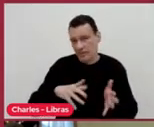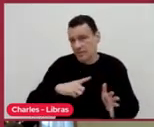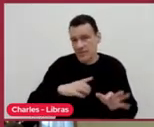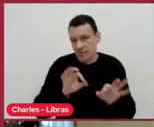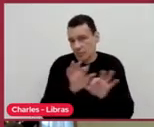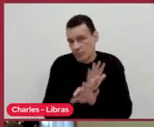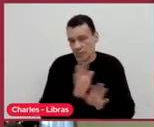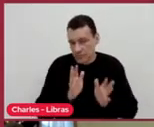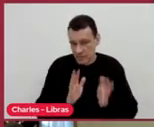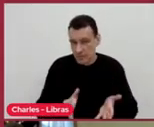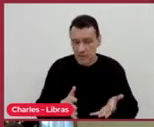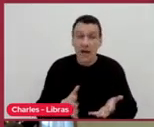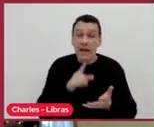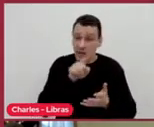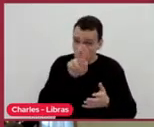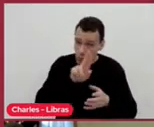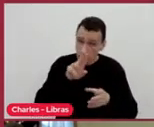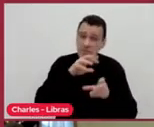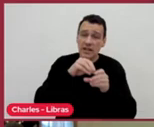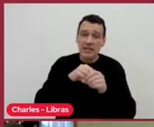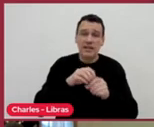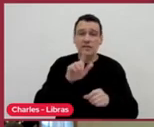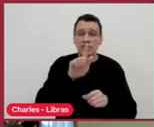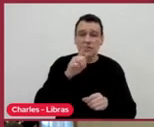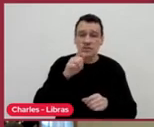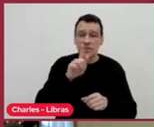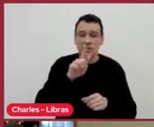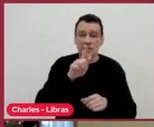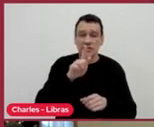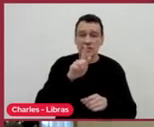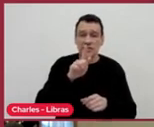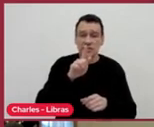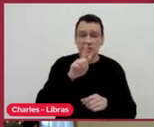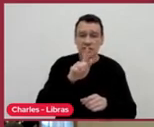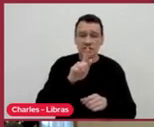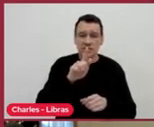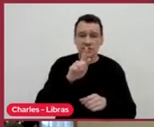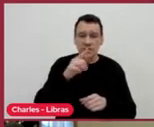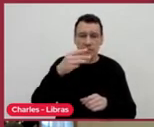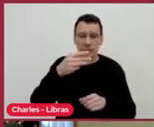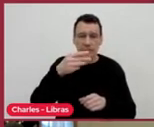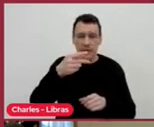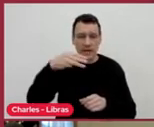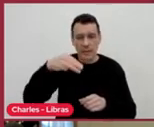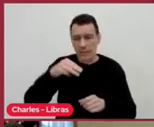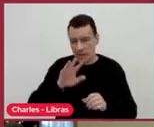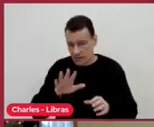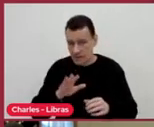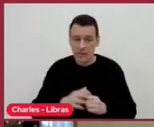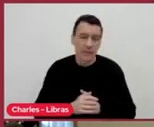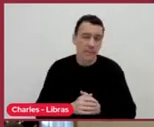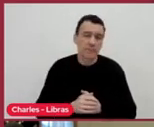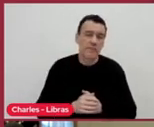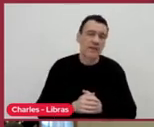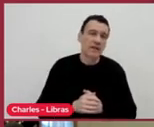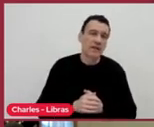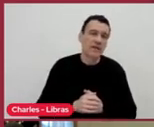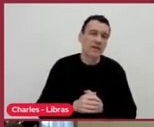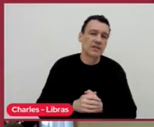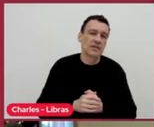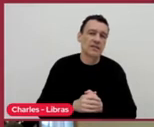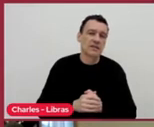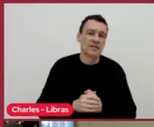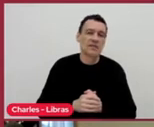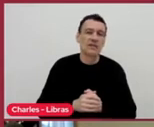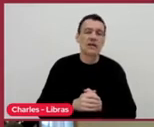it runs on the JVM. And if you want to use, for example, Regent, you can also use with, let's say,